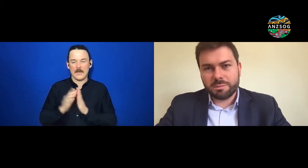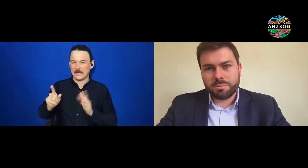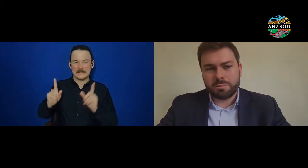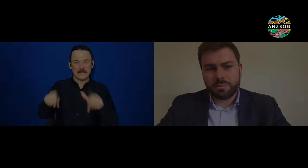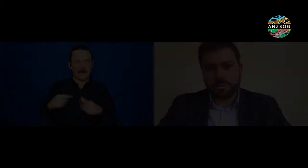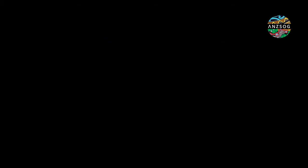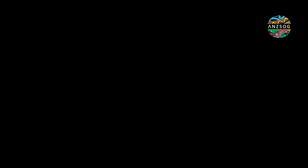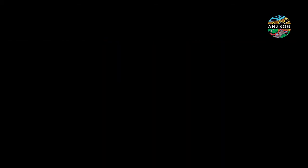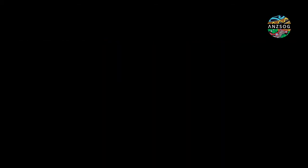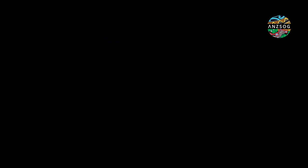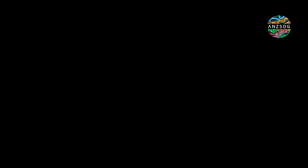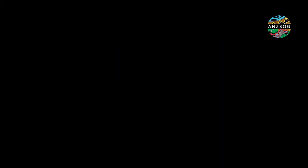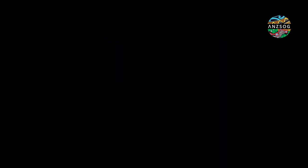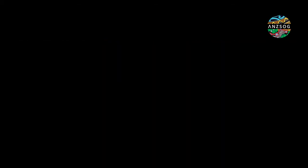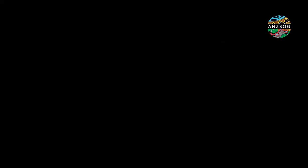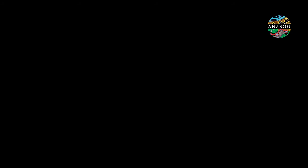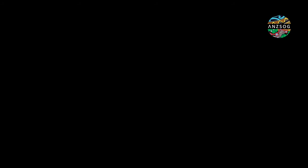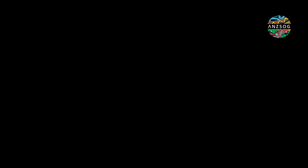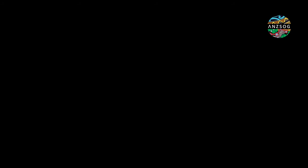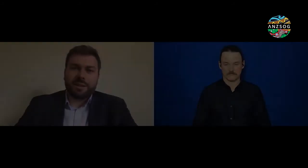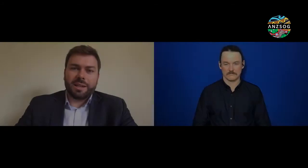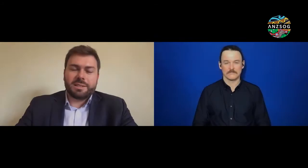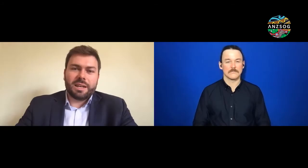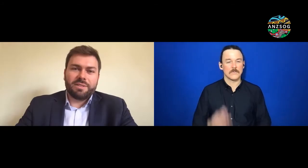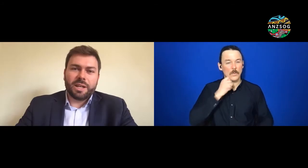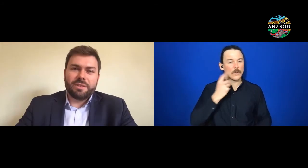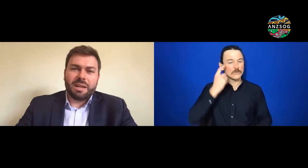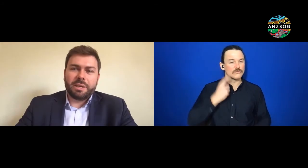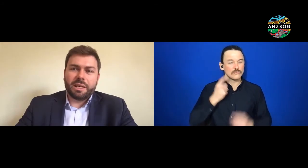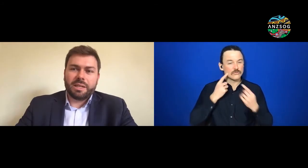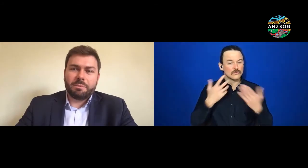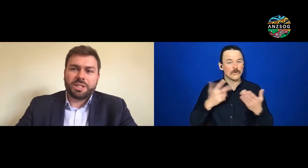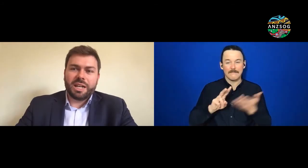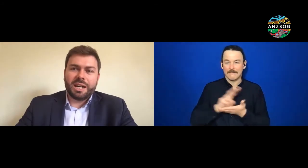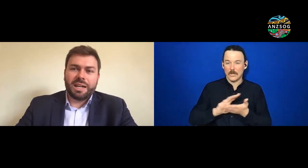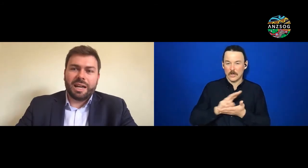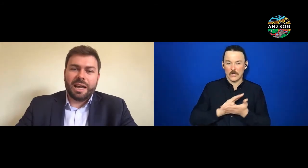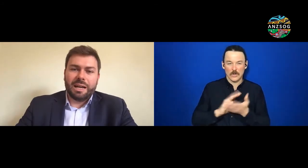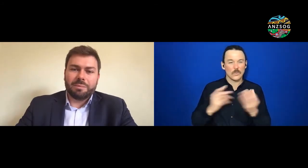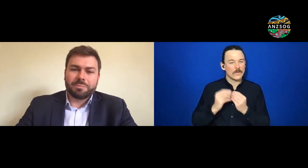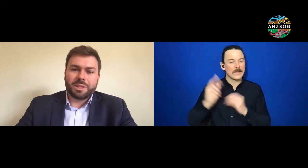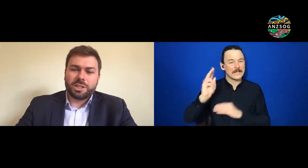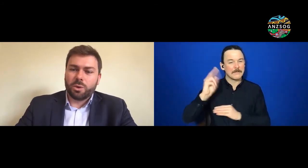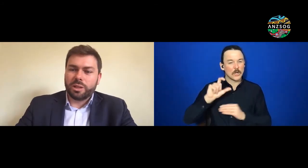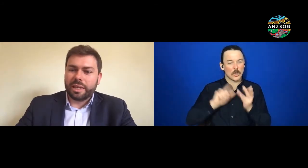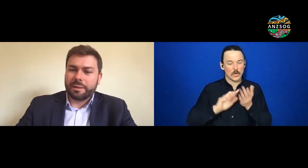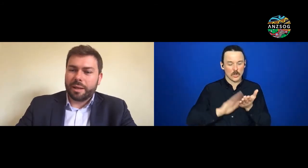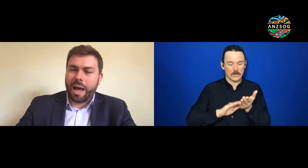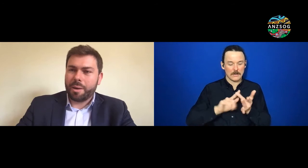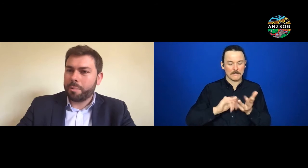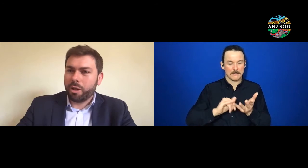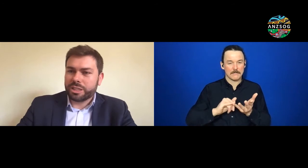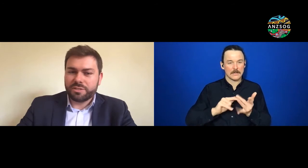Service. Okay, we'll try and bring you that video of the Deputy Commissioner